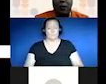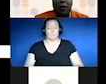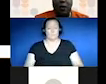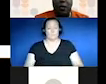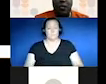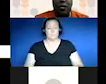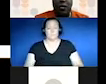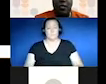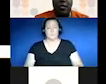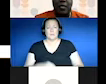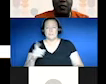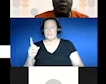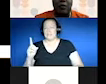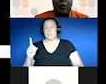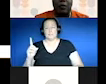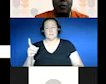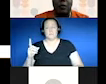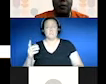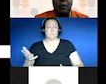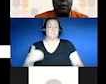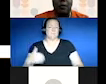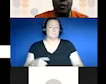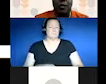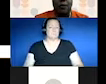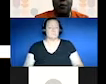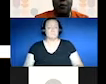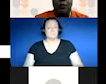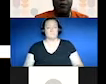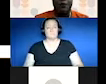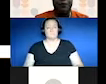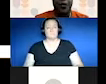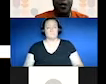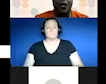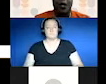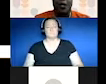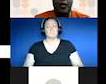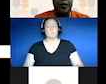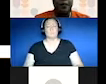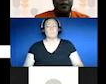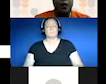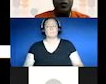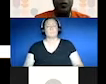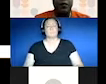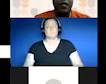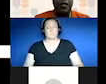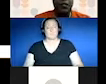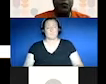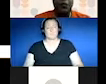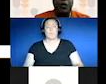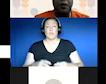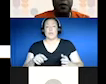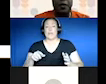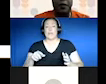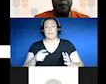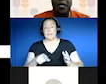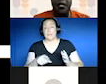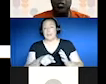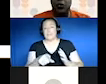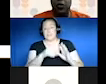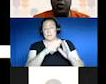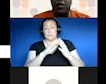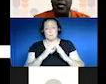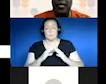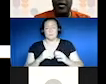Dave, you've already gone to the next slide, so I will also. Also navigating your community,